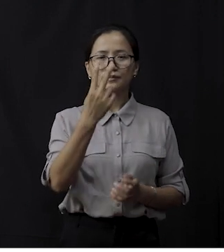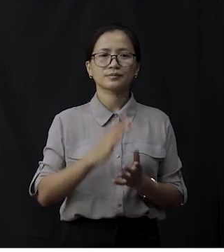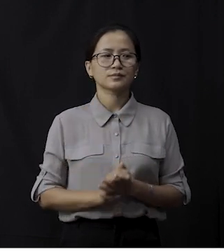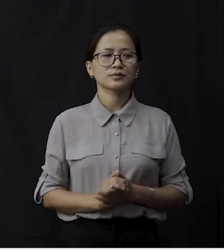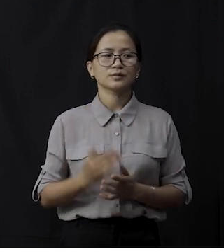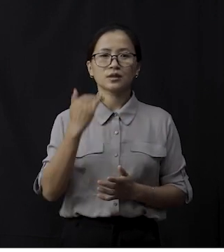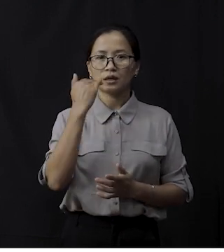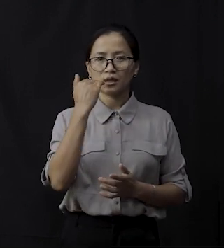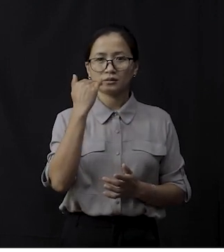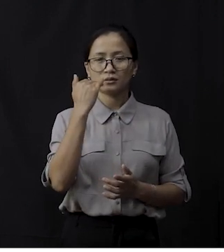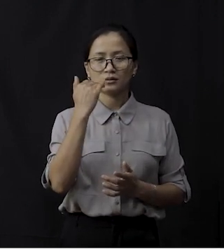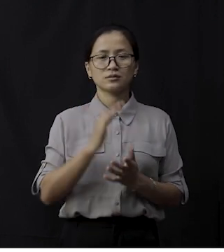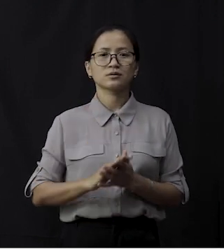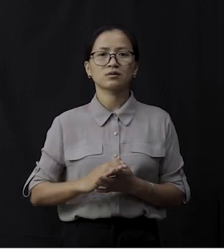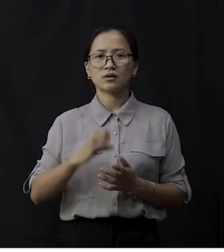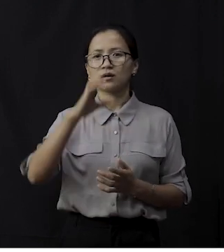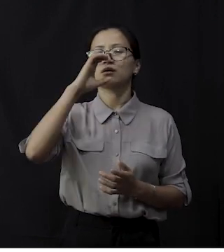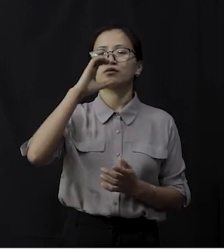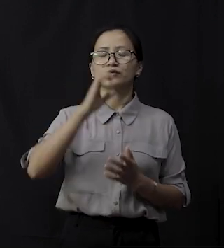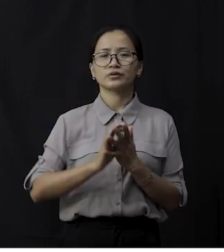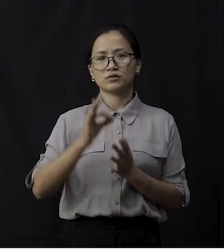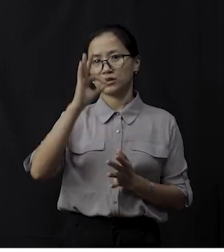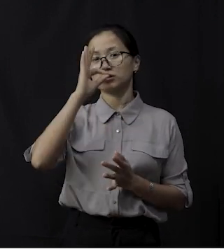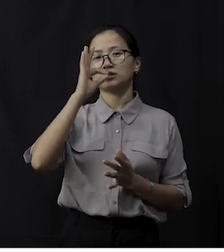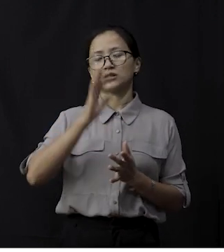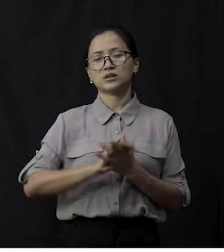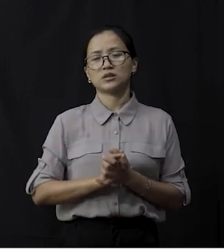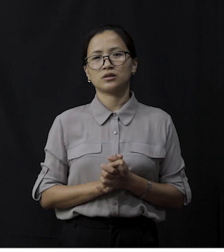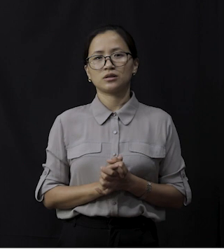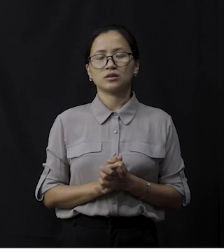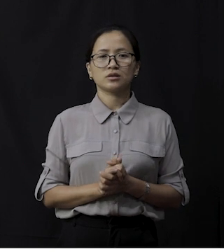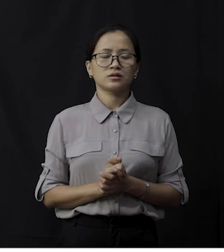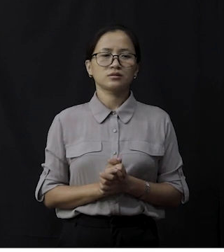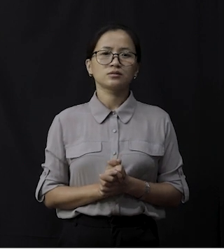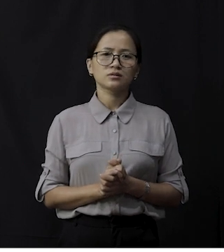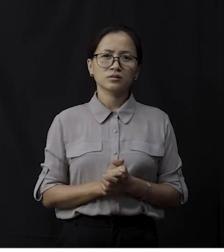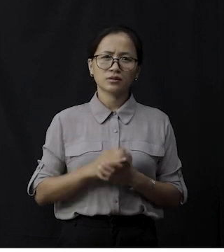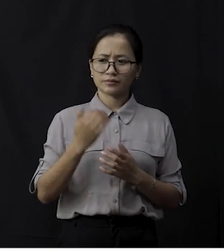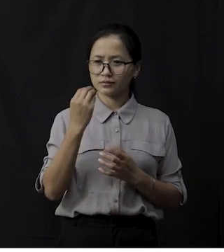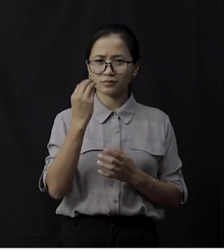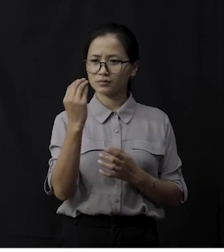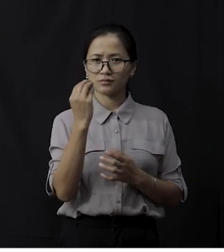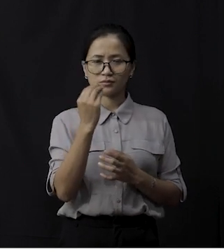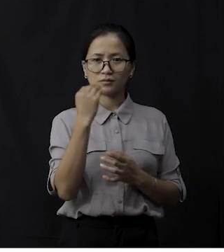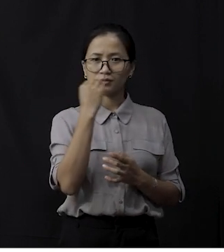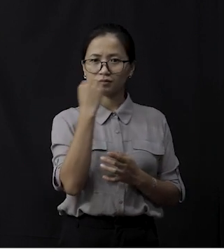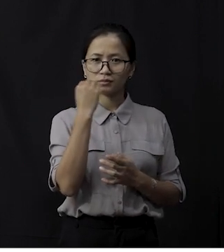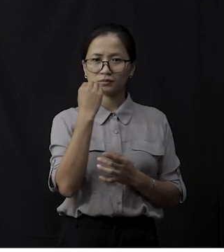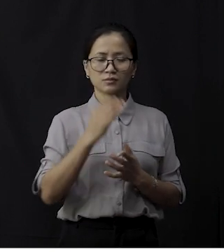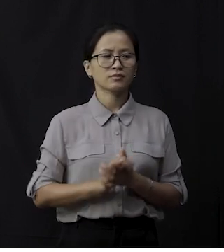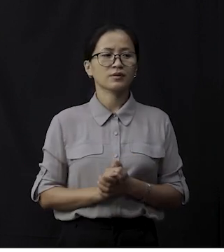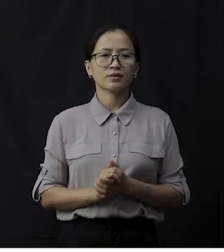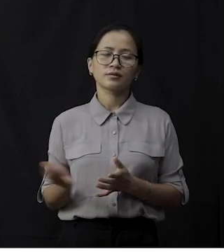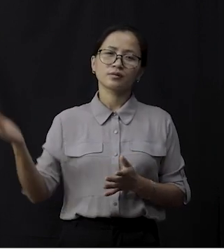the chocolates, the coffee, the tea, right? The cookies.